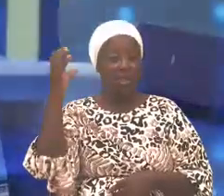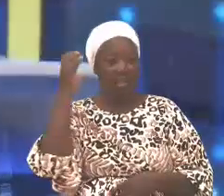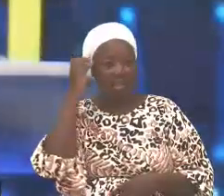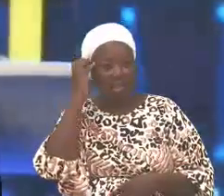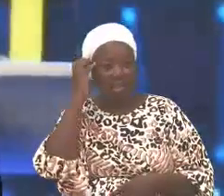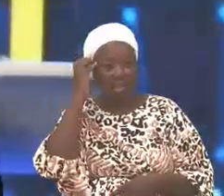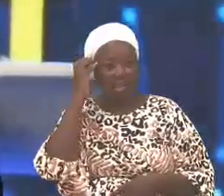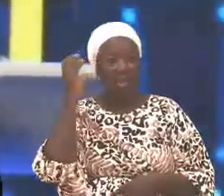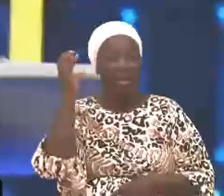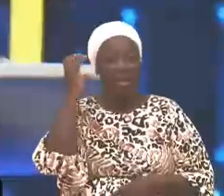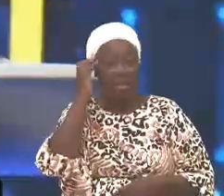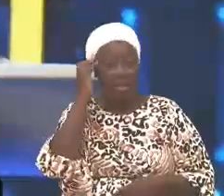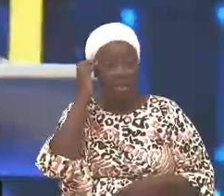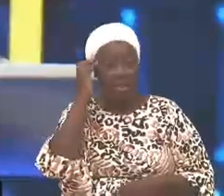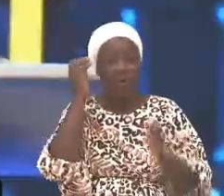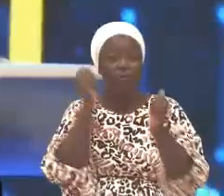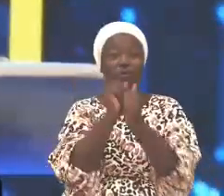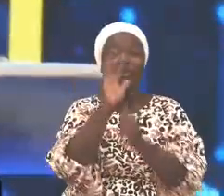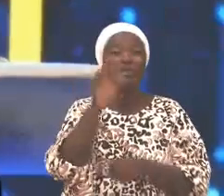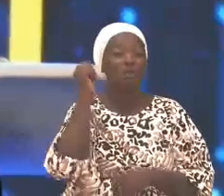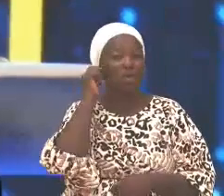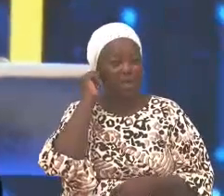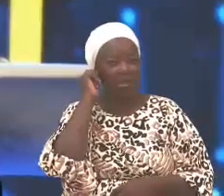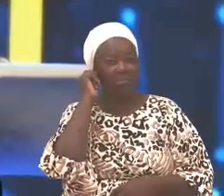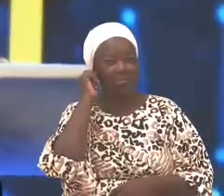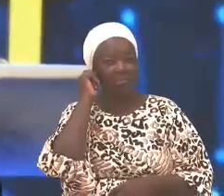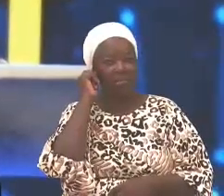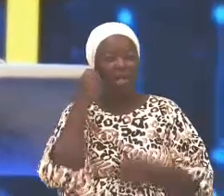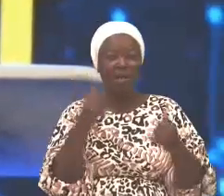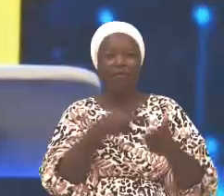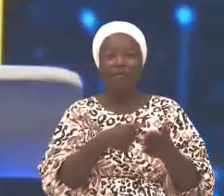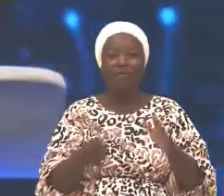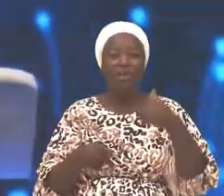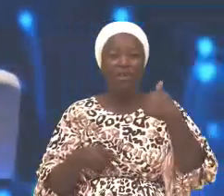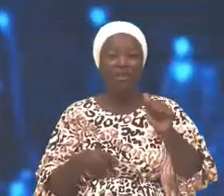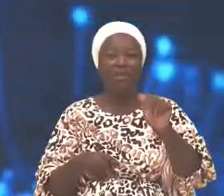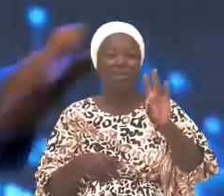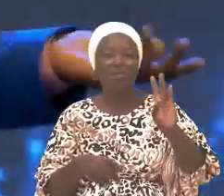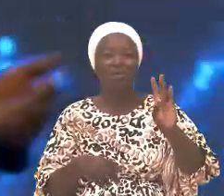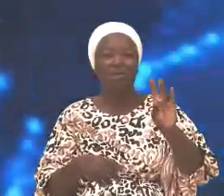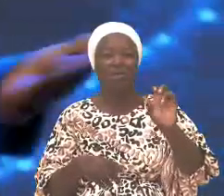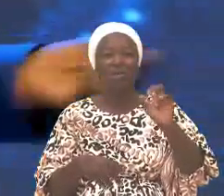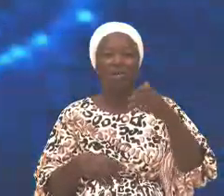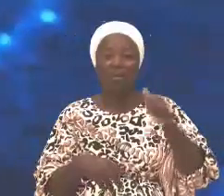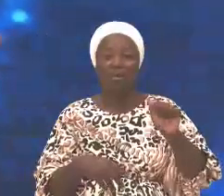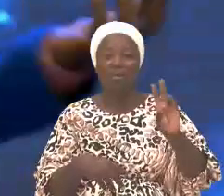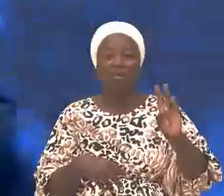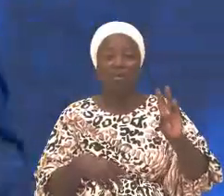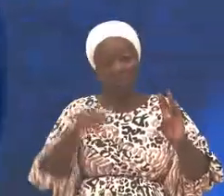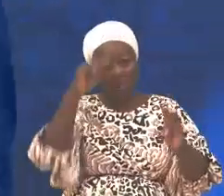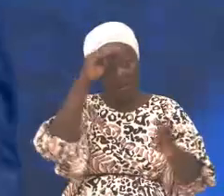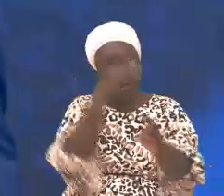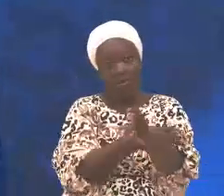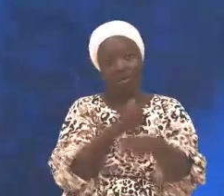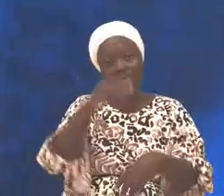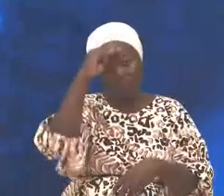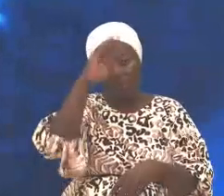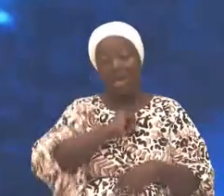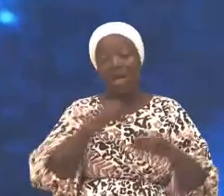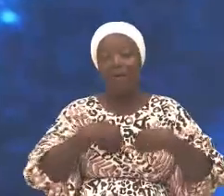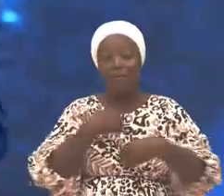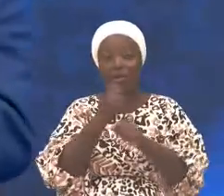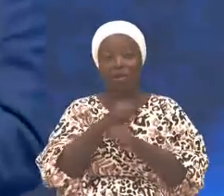hear with their ears. Look at verse 17. In verse 17, son of man, I've made you a watchman